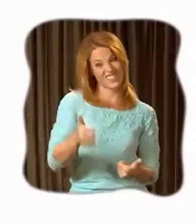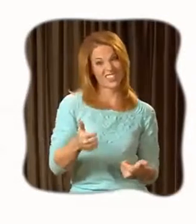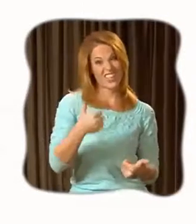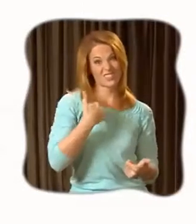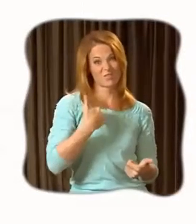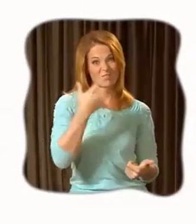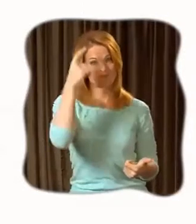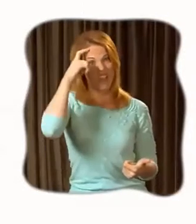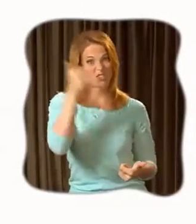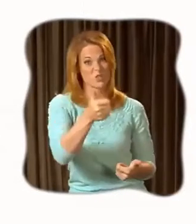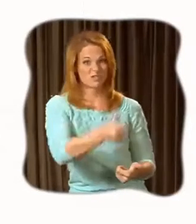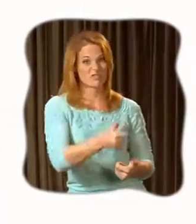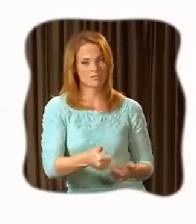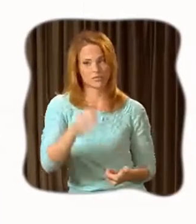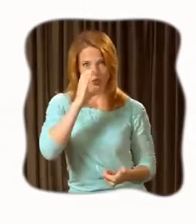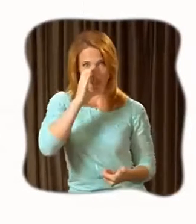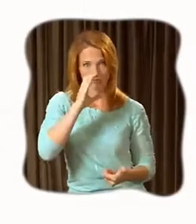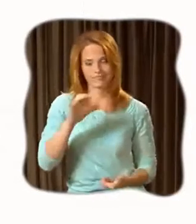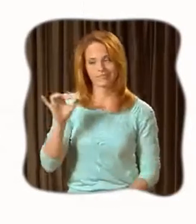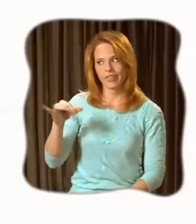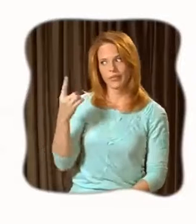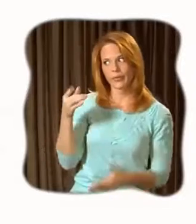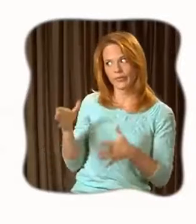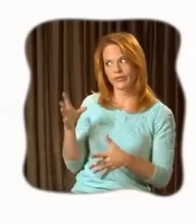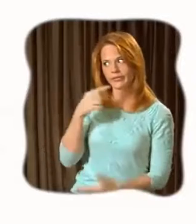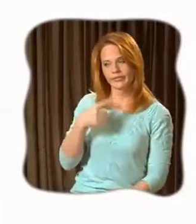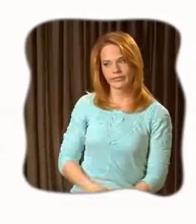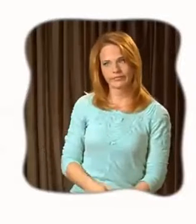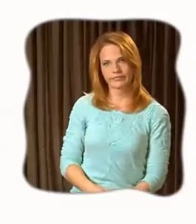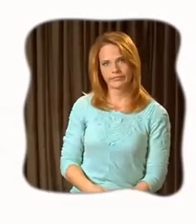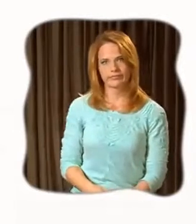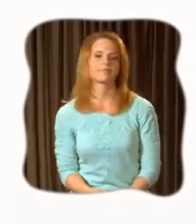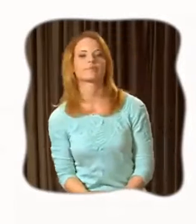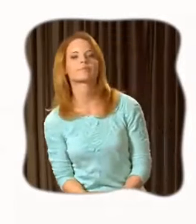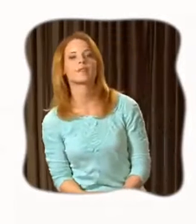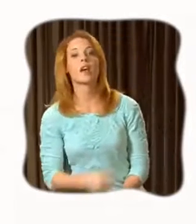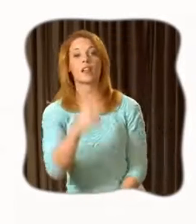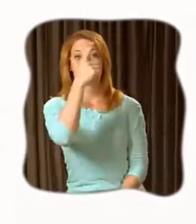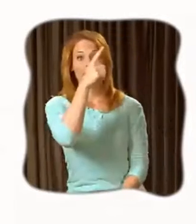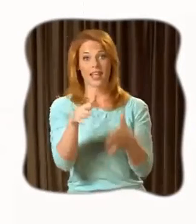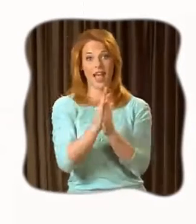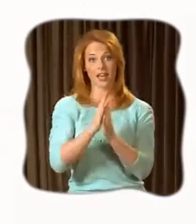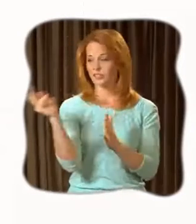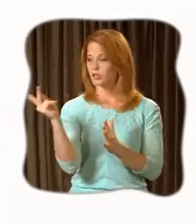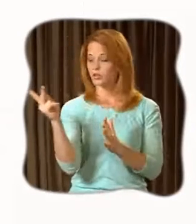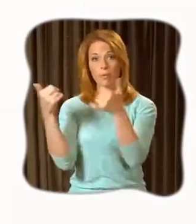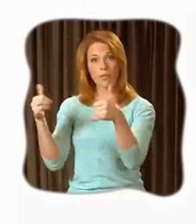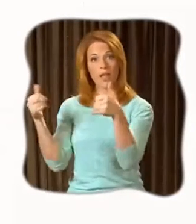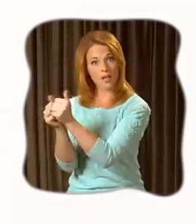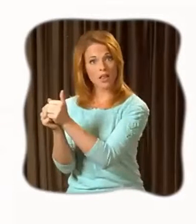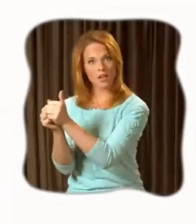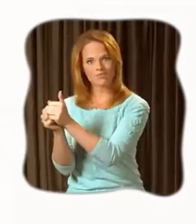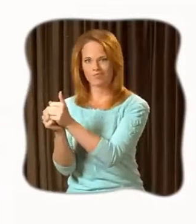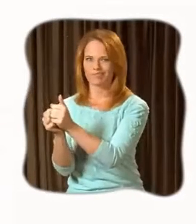own, said Chester. That's one way to put it, said Wilson. When Lily asked Chester and